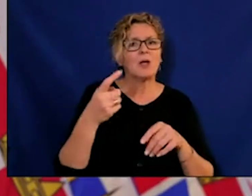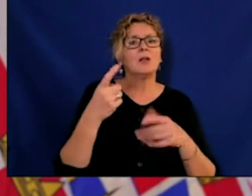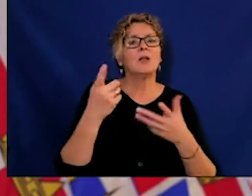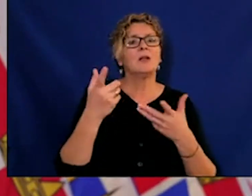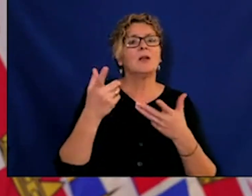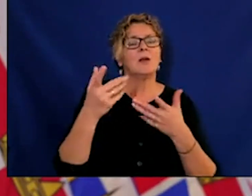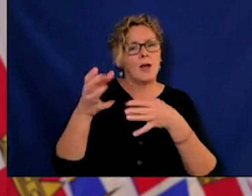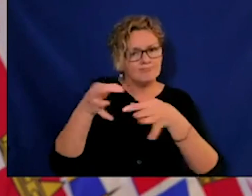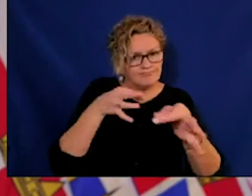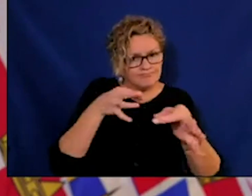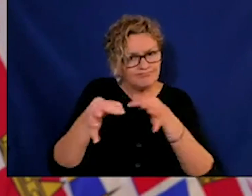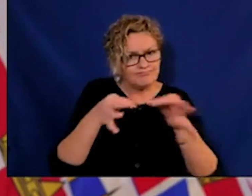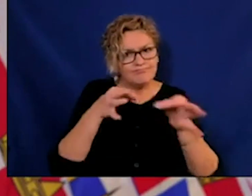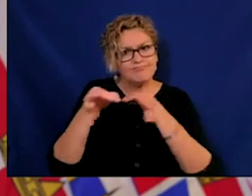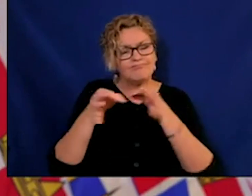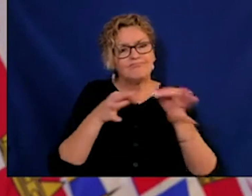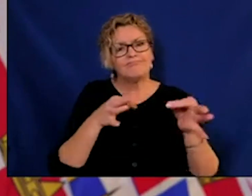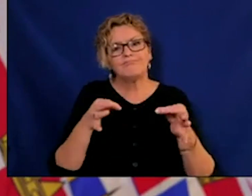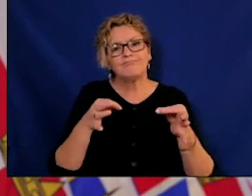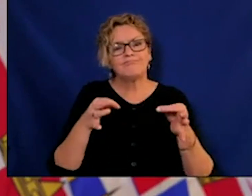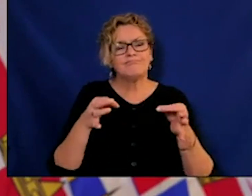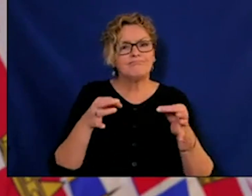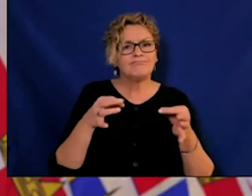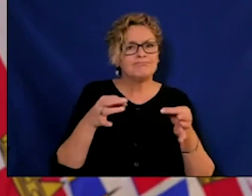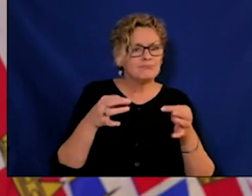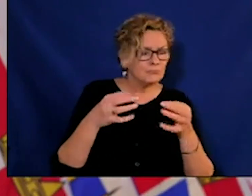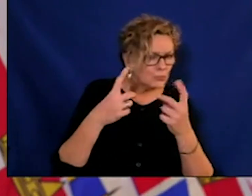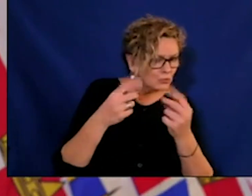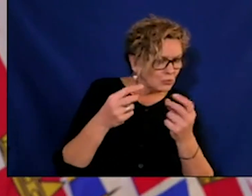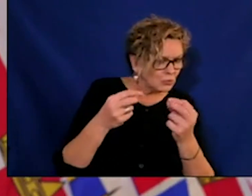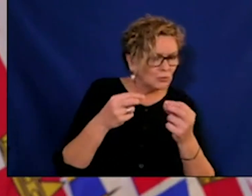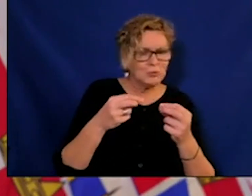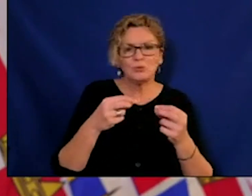world. So when people are worried about their own health,